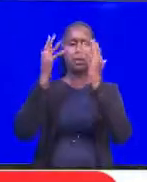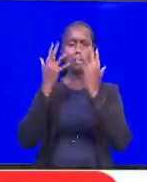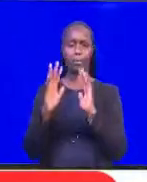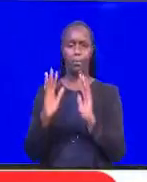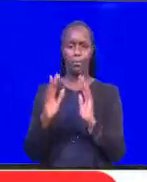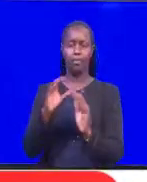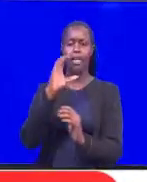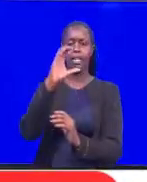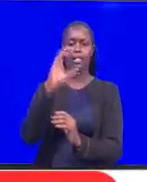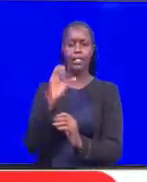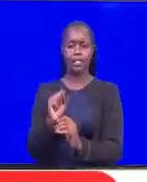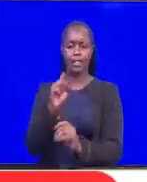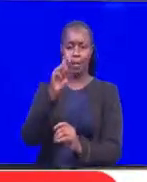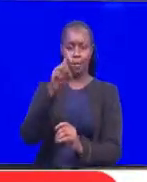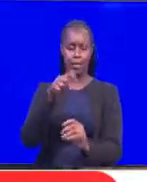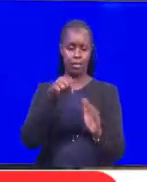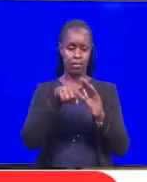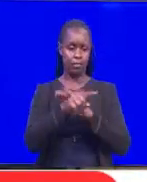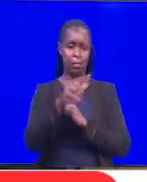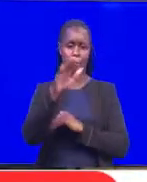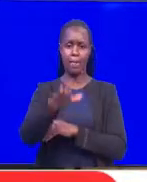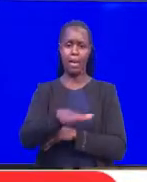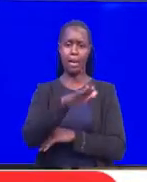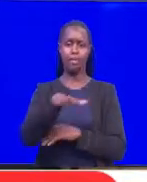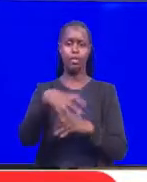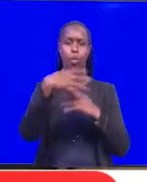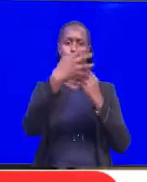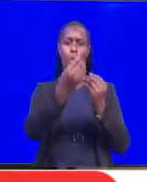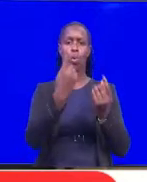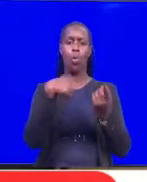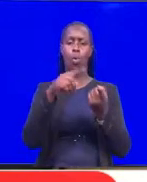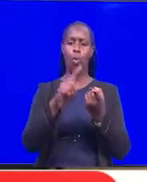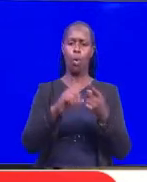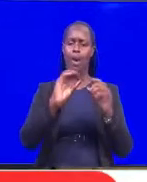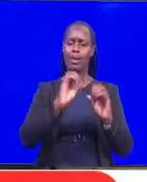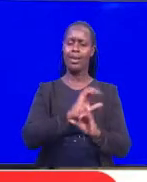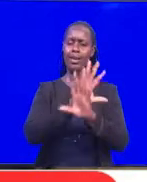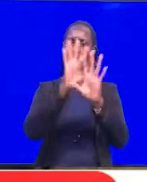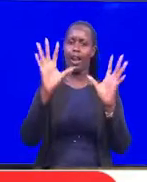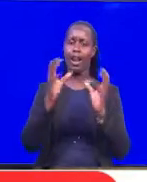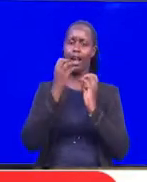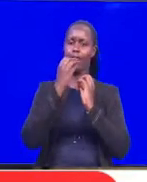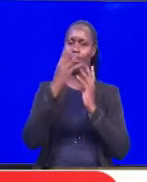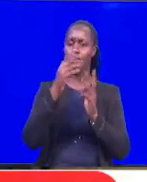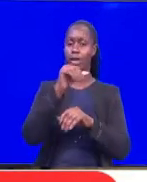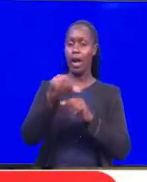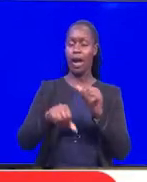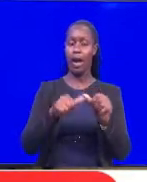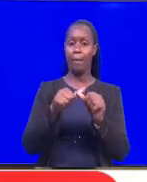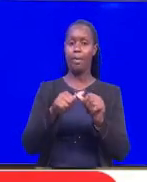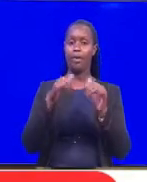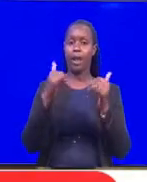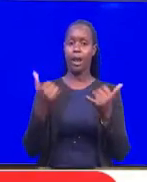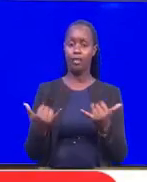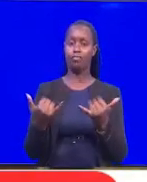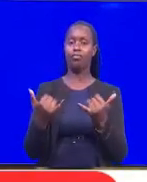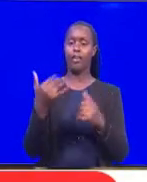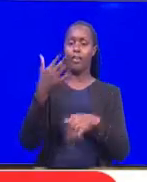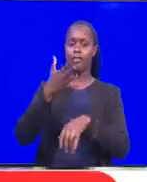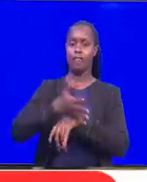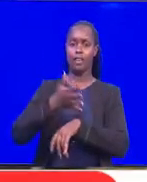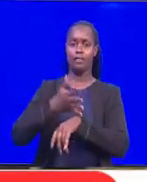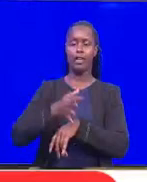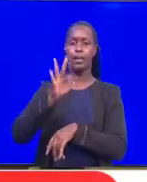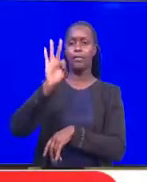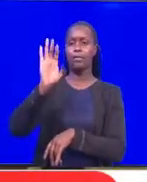now go before lawmakers in order to clarify any misinformation about the now hot topic. In light